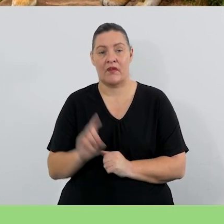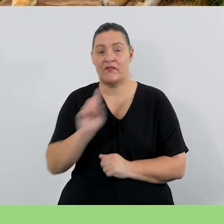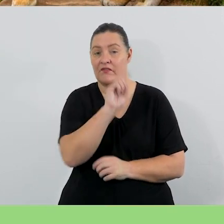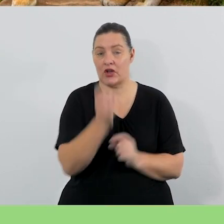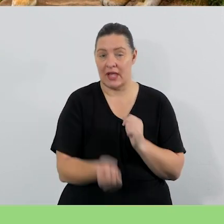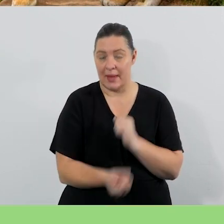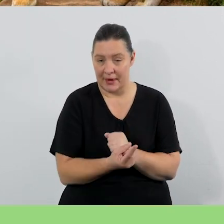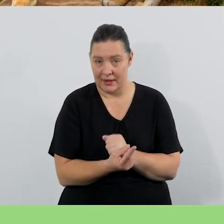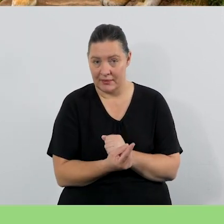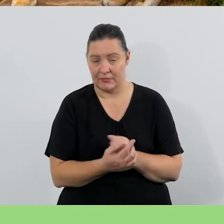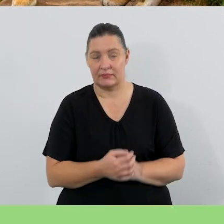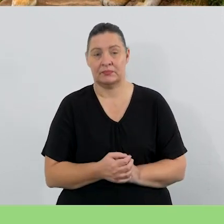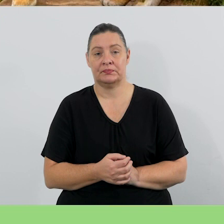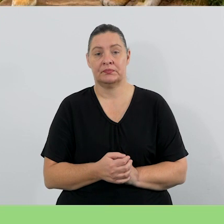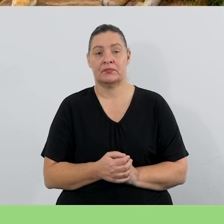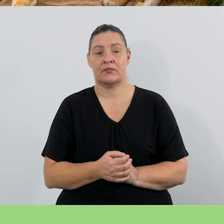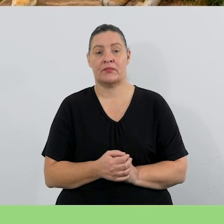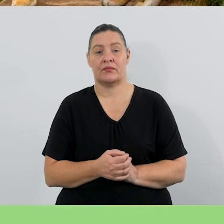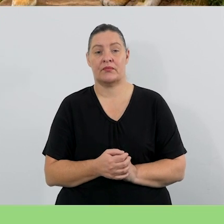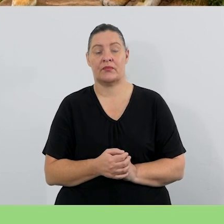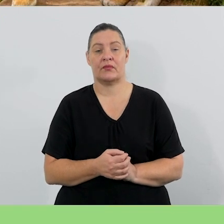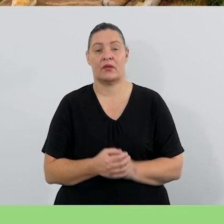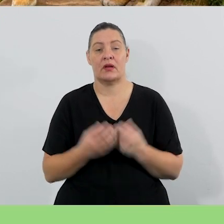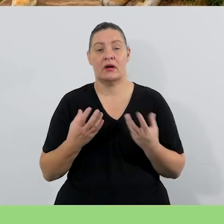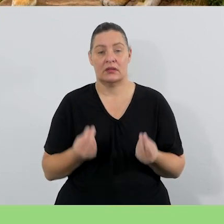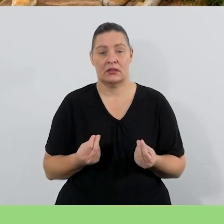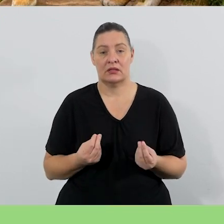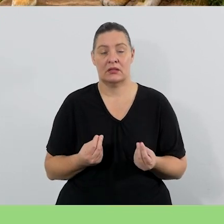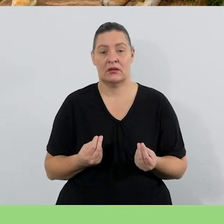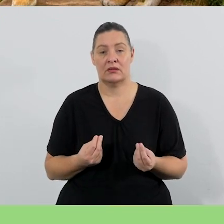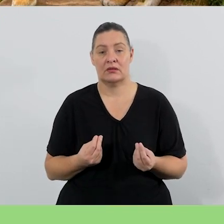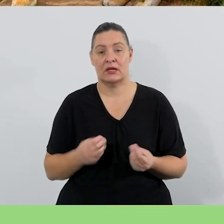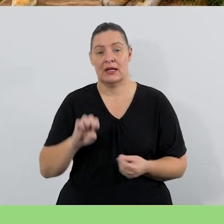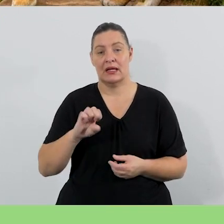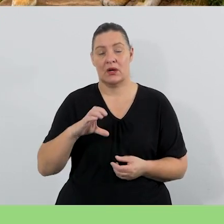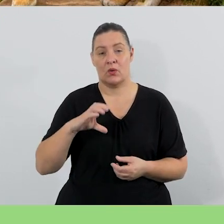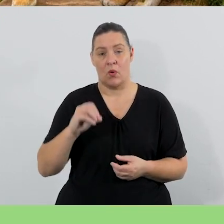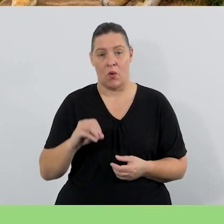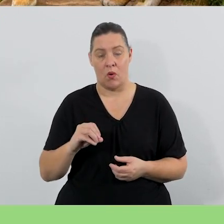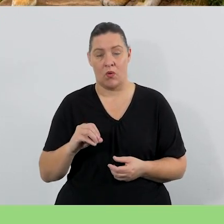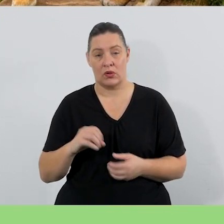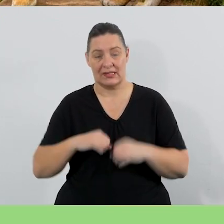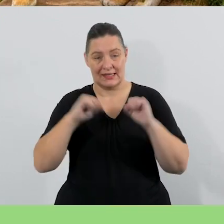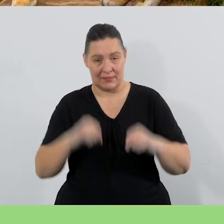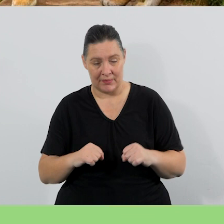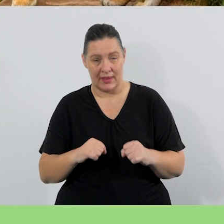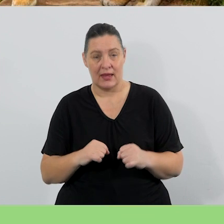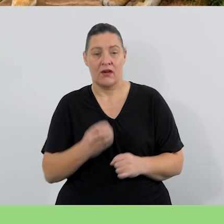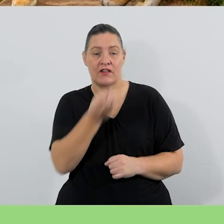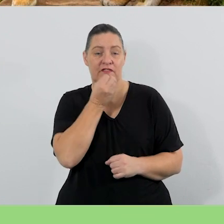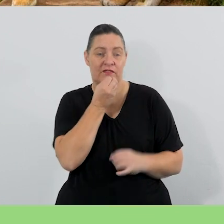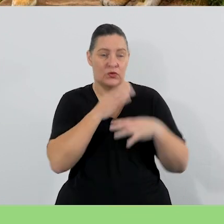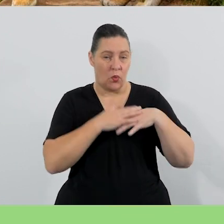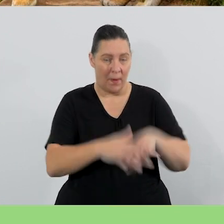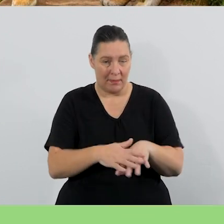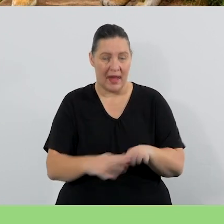the first thing that would happen is that we would have a negative effect on the food web. What